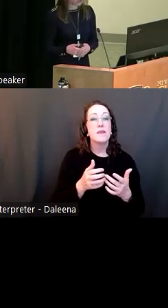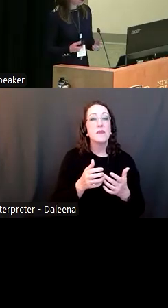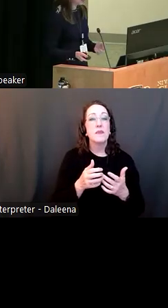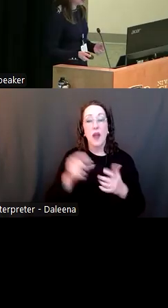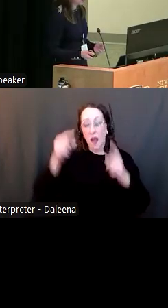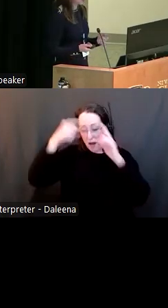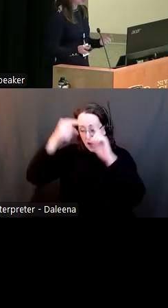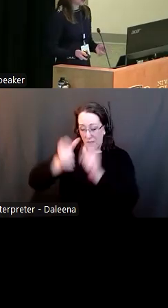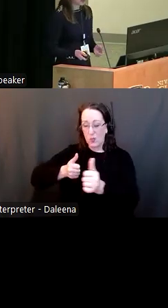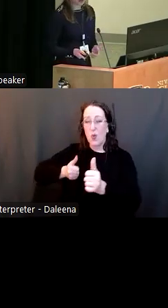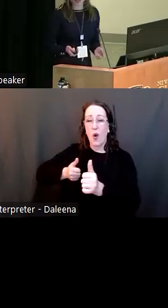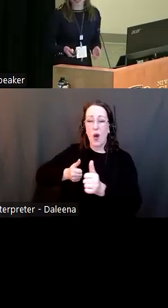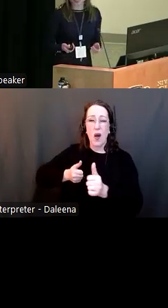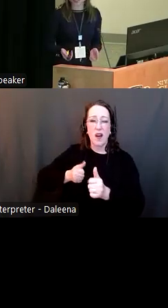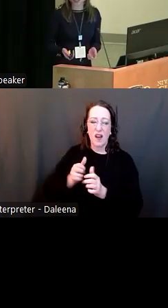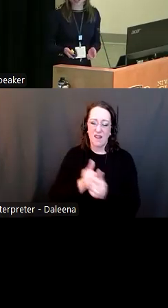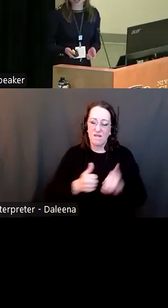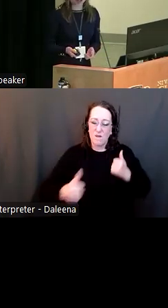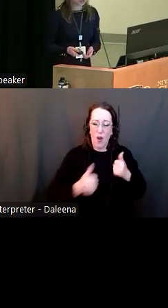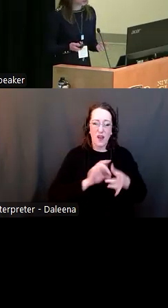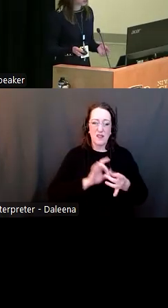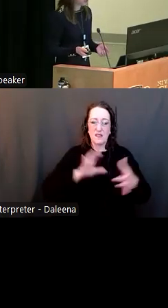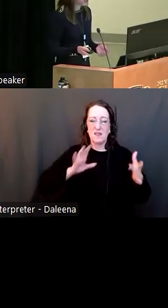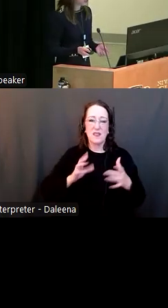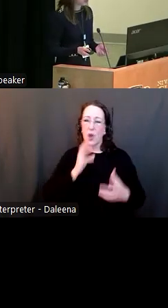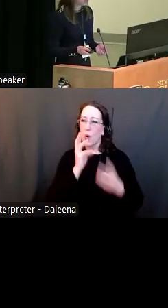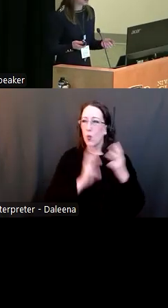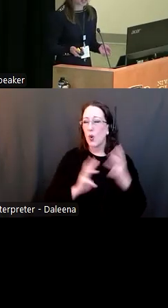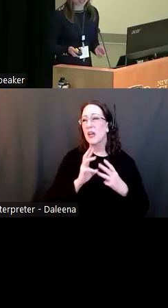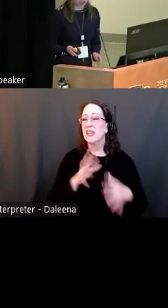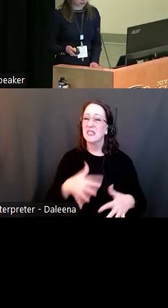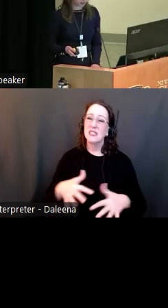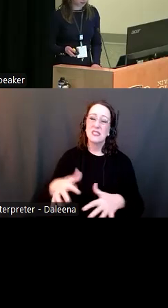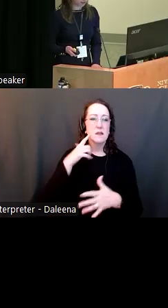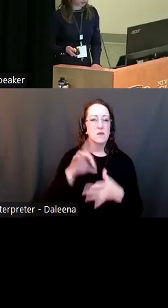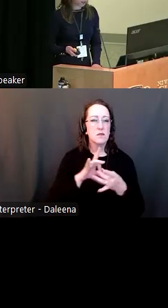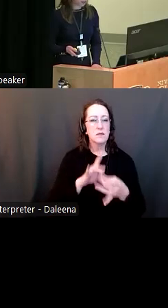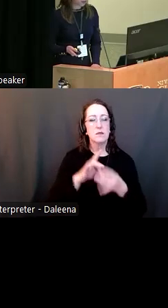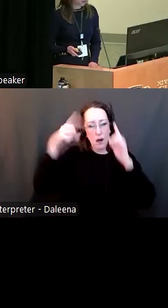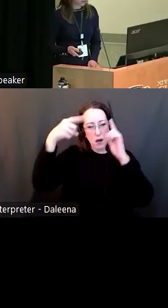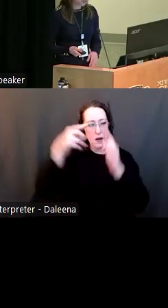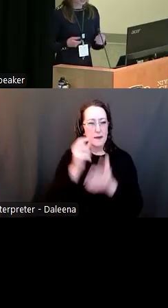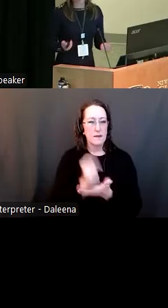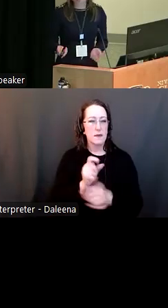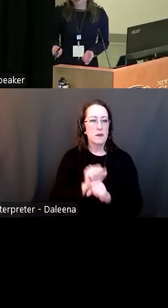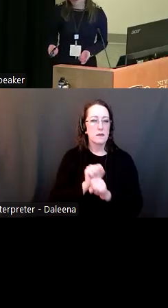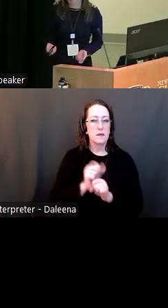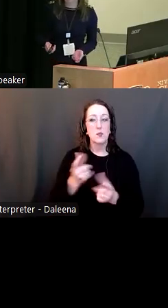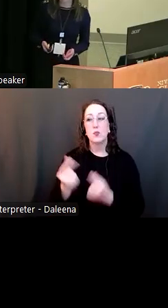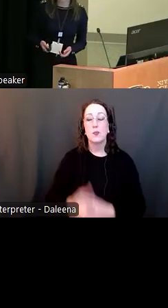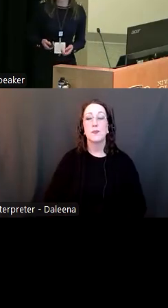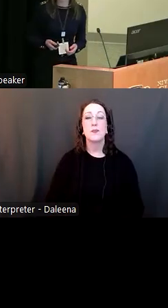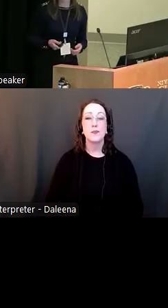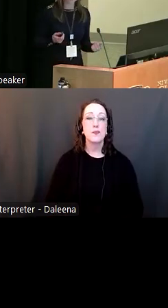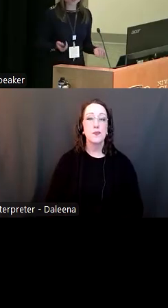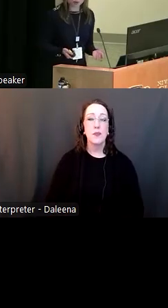being avoidance, disengagement, worry, and anxiety associated with cognitive tasks. When I administered this to